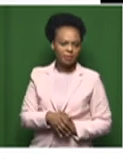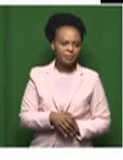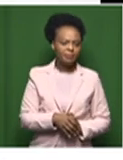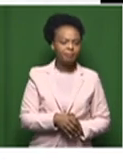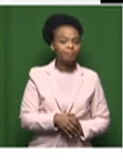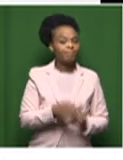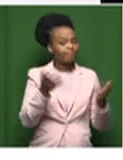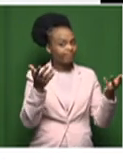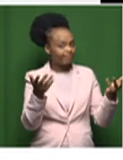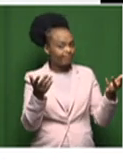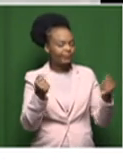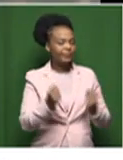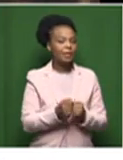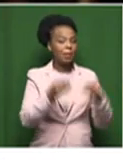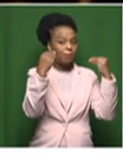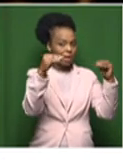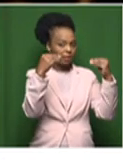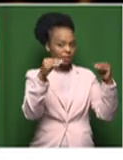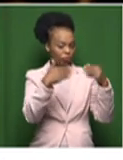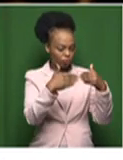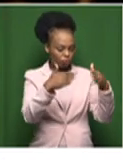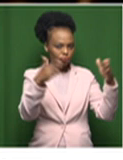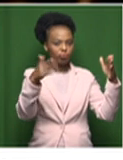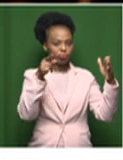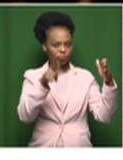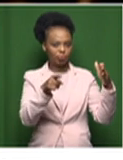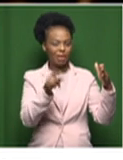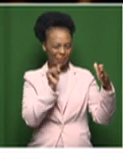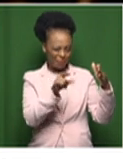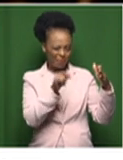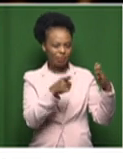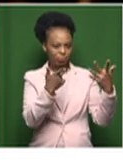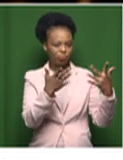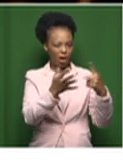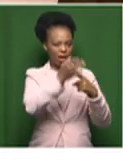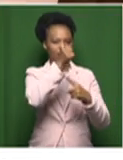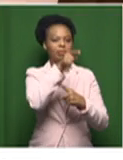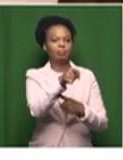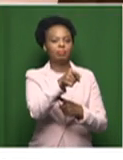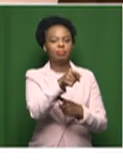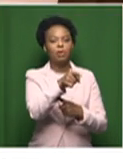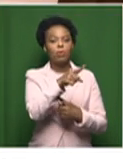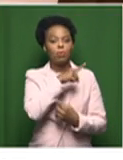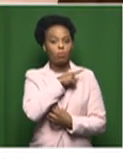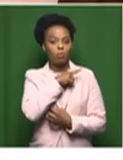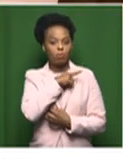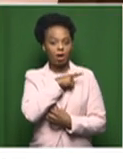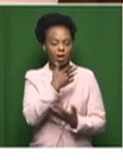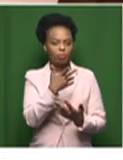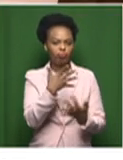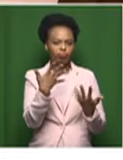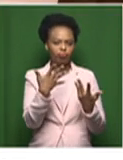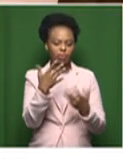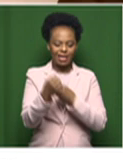Well, opening my business, Imiso Ceramics, was definitely a highlight. We've been operating